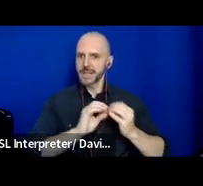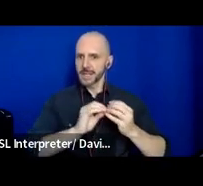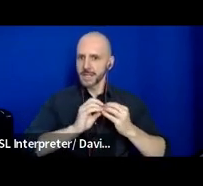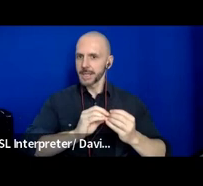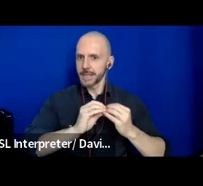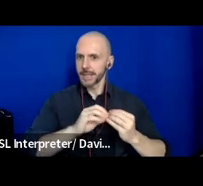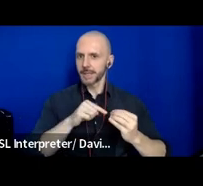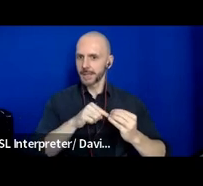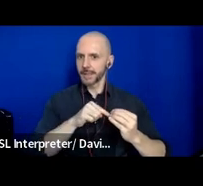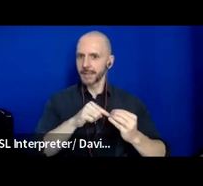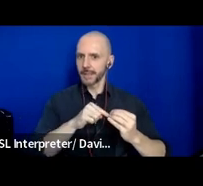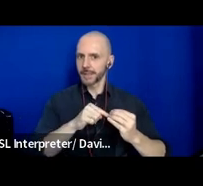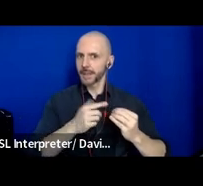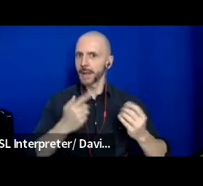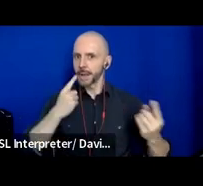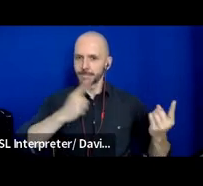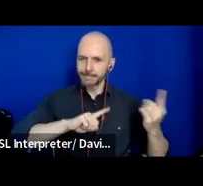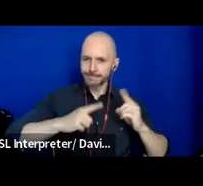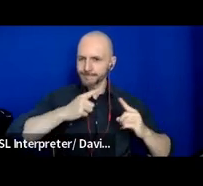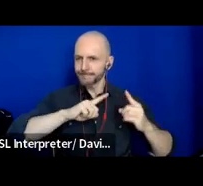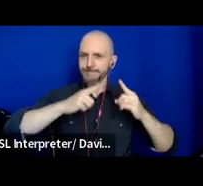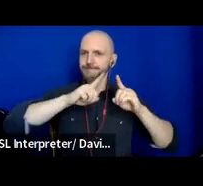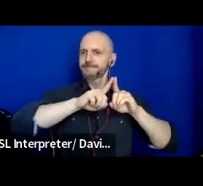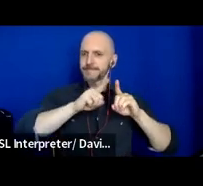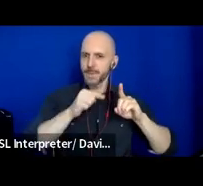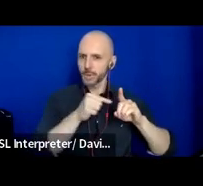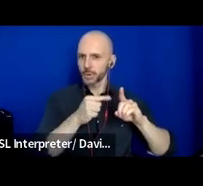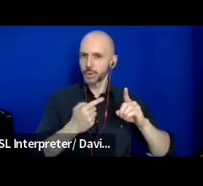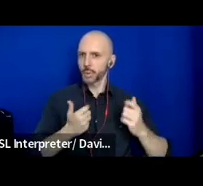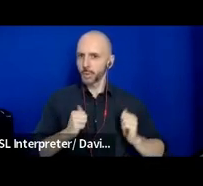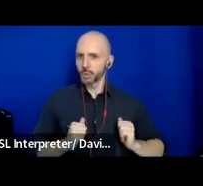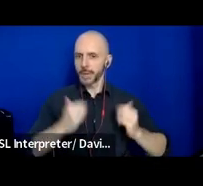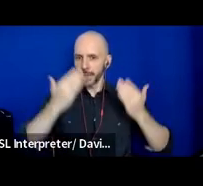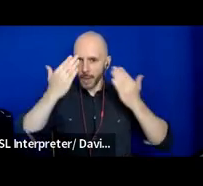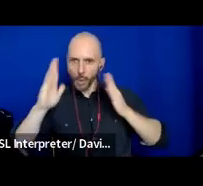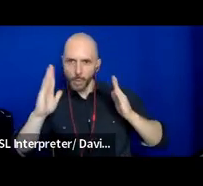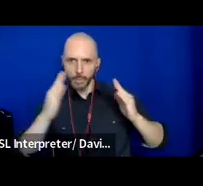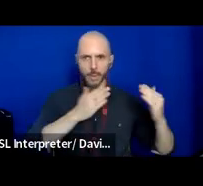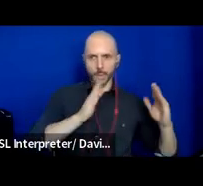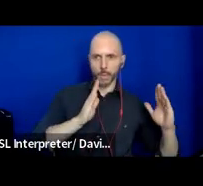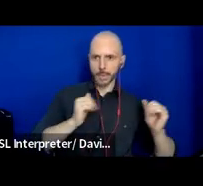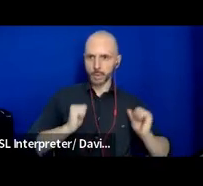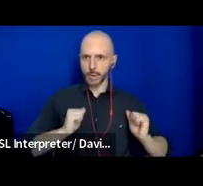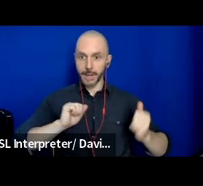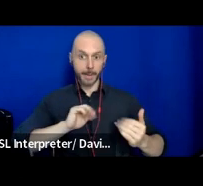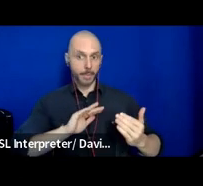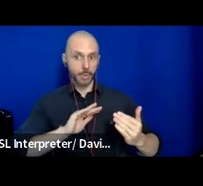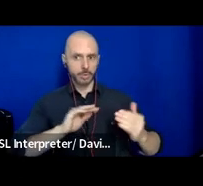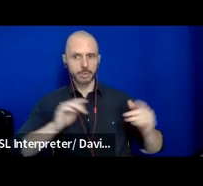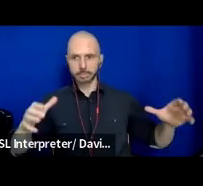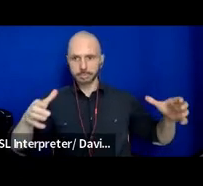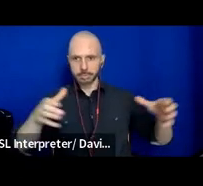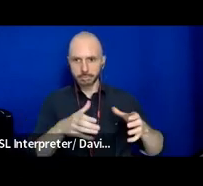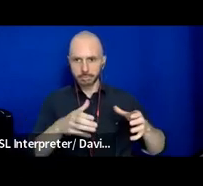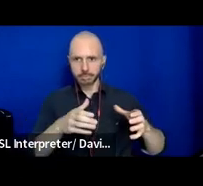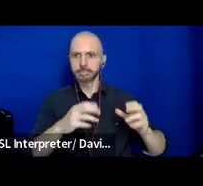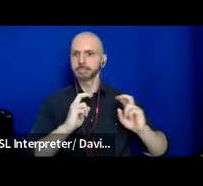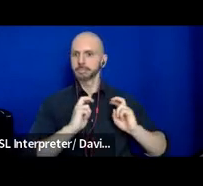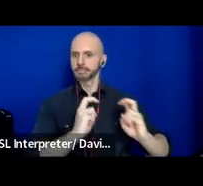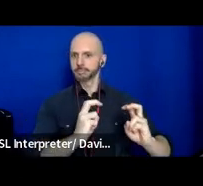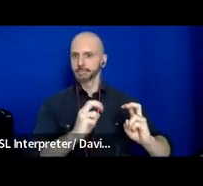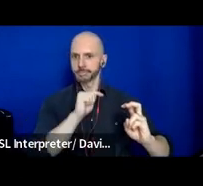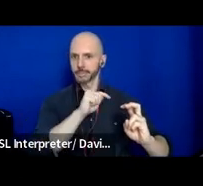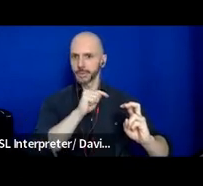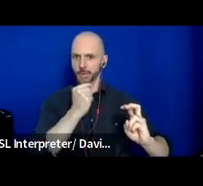up more possibility for equity? So lots of different things and ideas and ways of thinking about how we enhance how we're talking to each